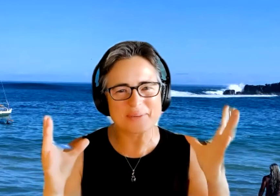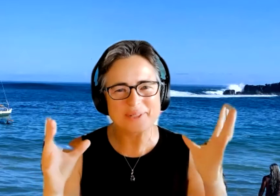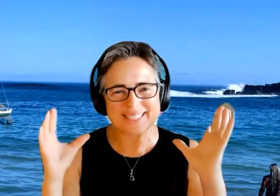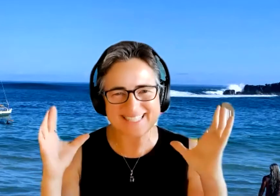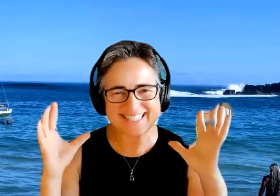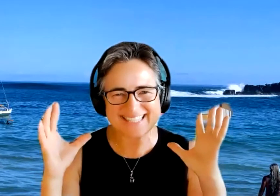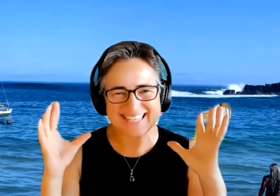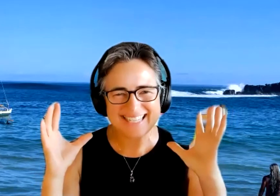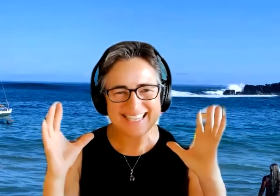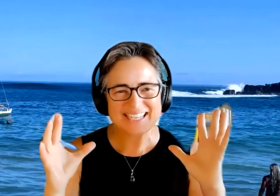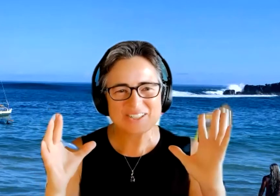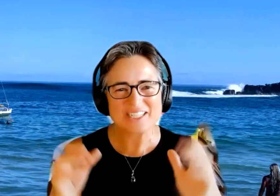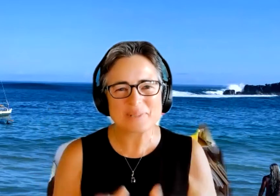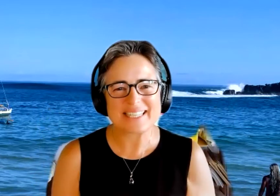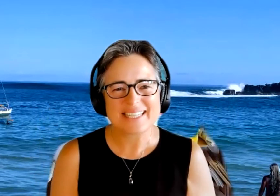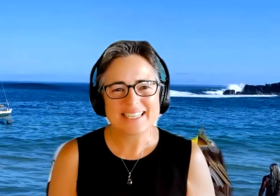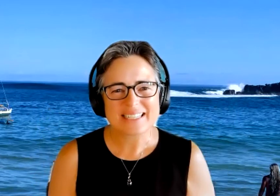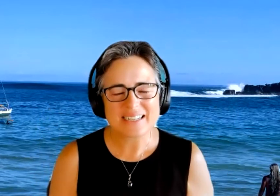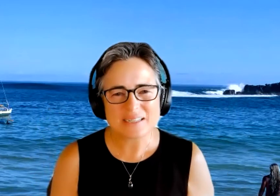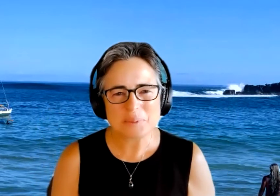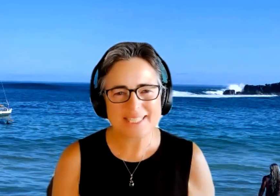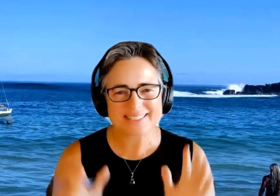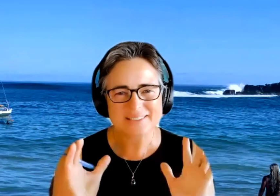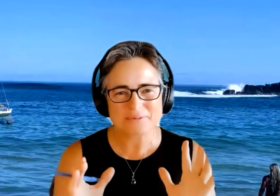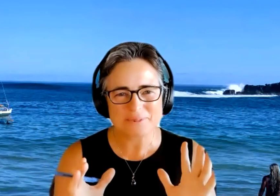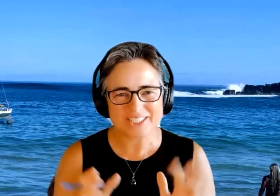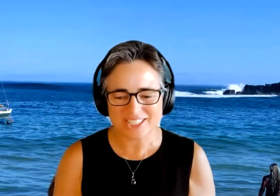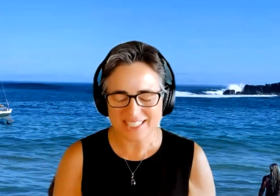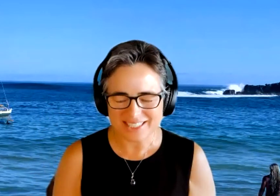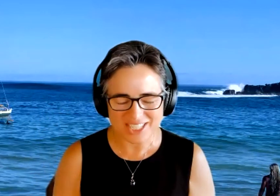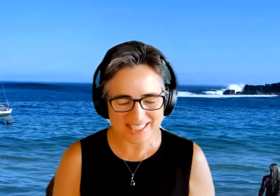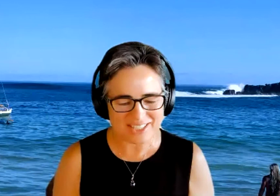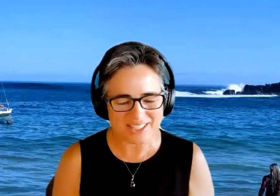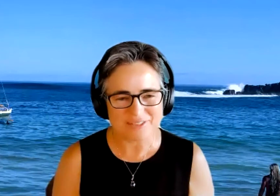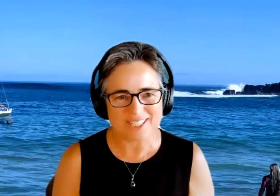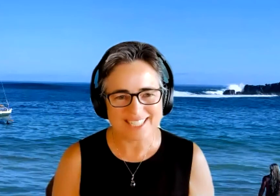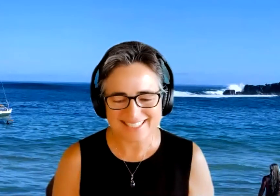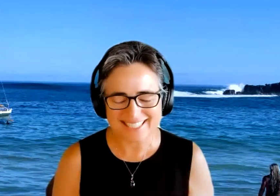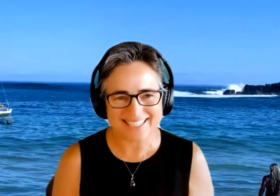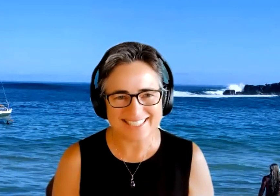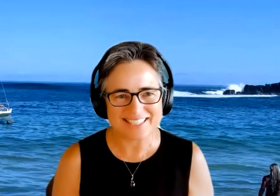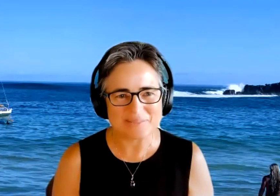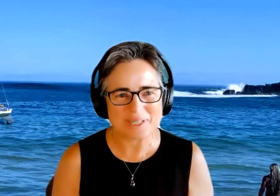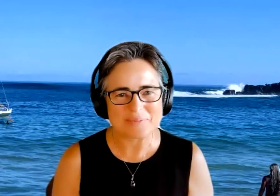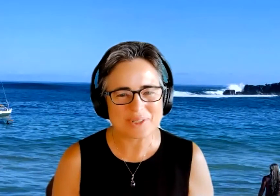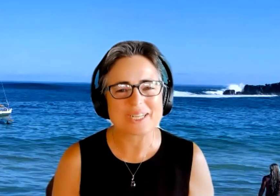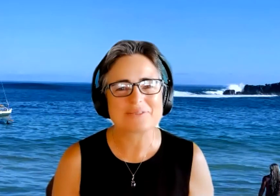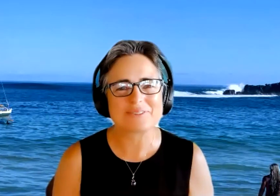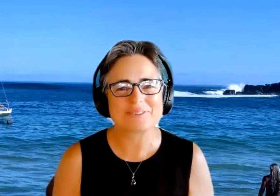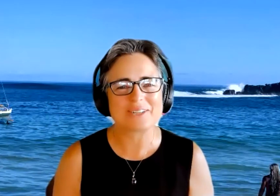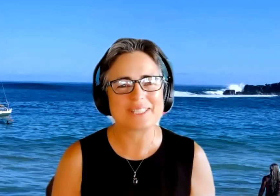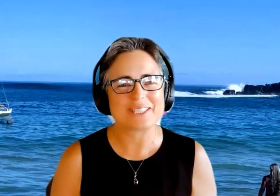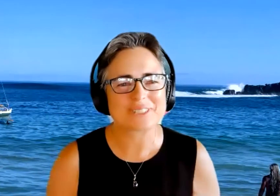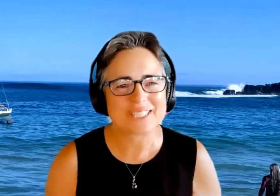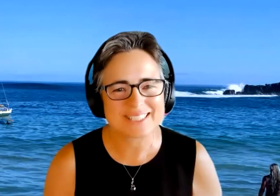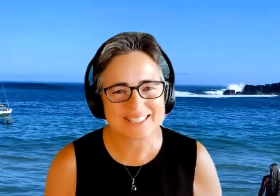job summarizing this incredibly complex, rich, and challenging event. And I'm so grateful